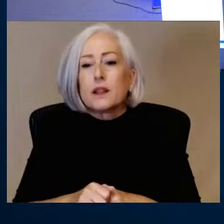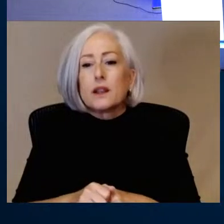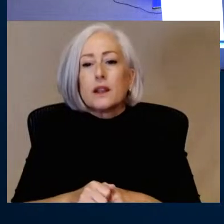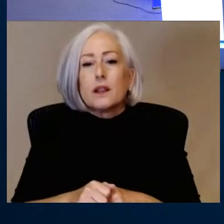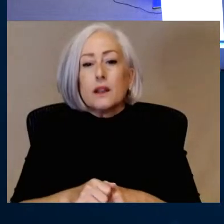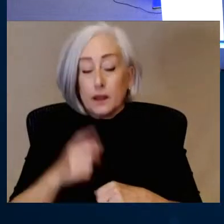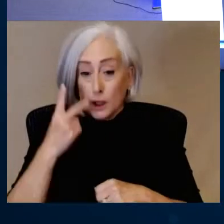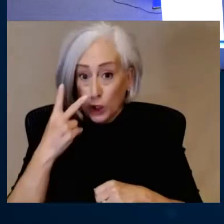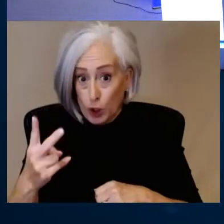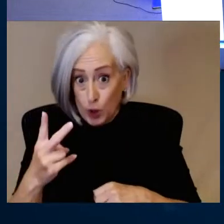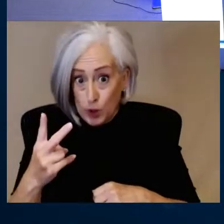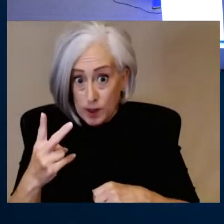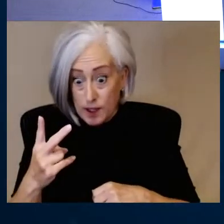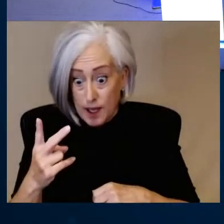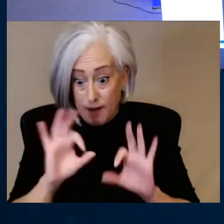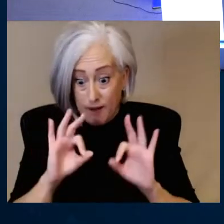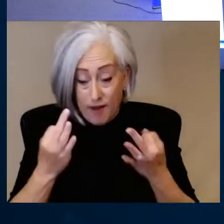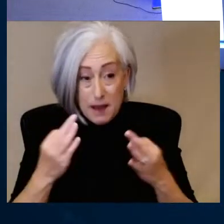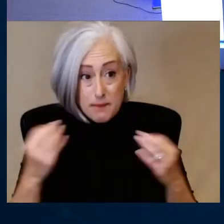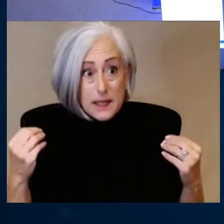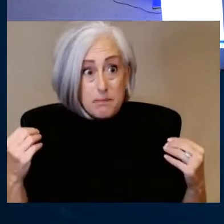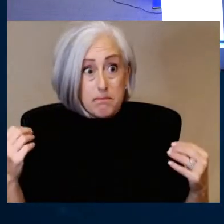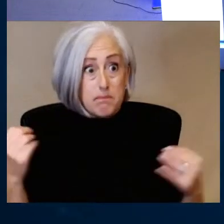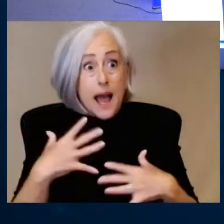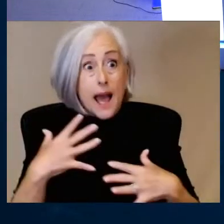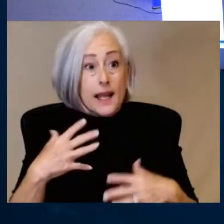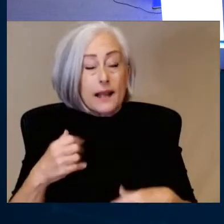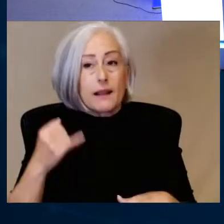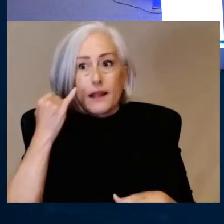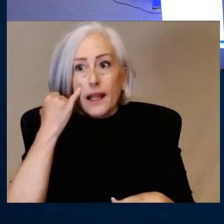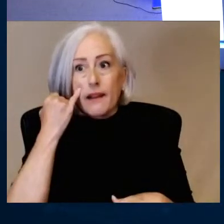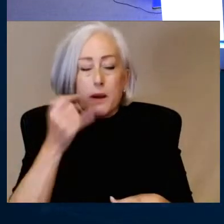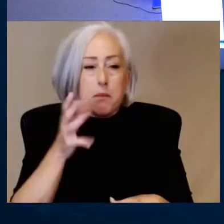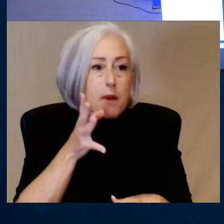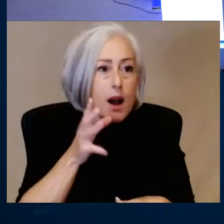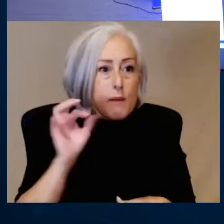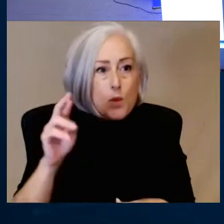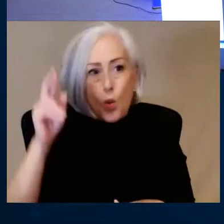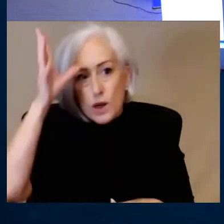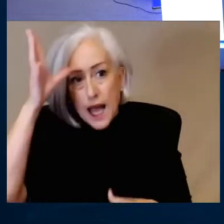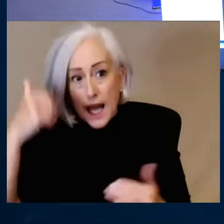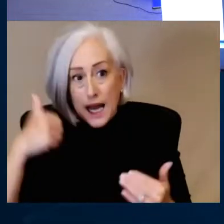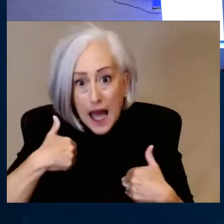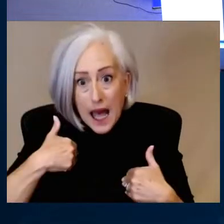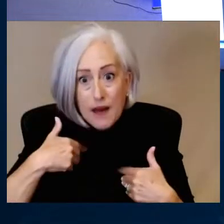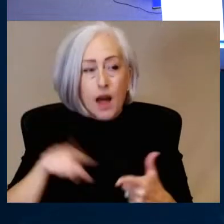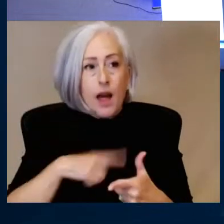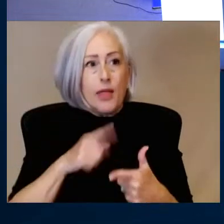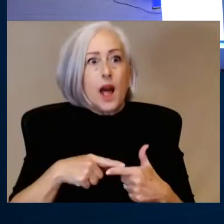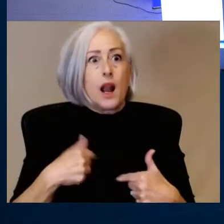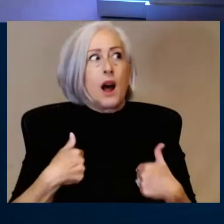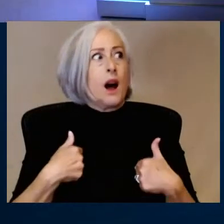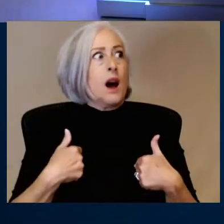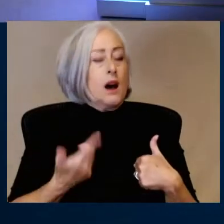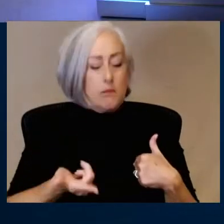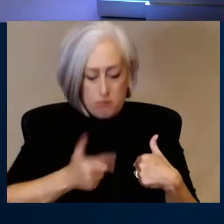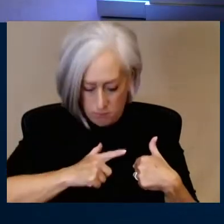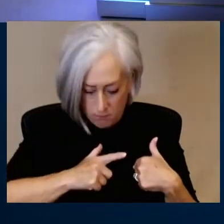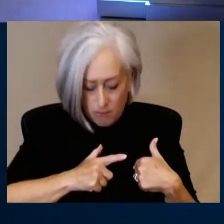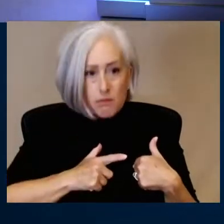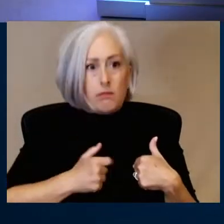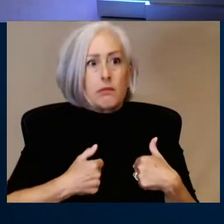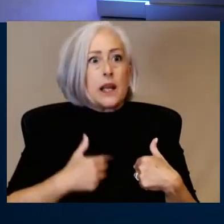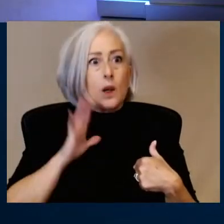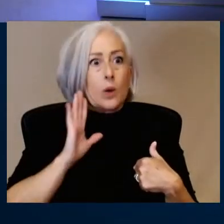one person in the disease, a mom or father, get it, and then they start, and then maybe and then they start, oh my gosh, am I going to get it? How do you work with people